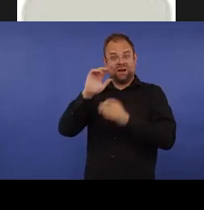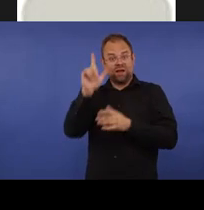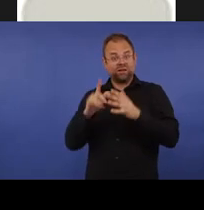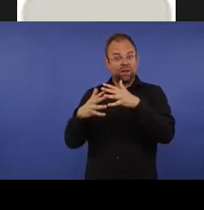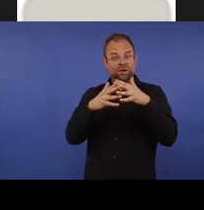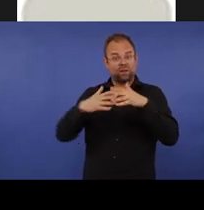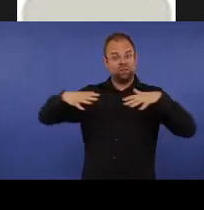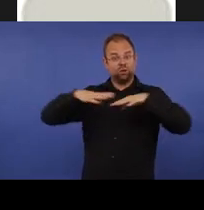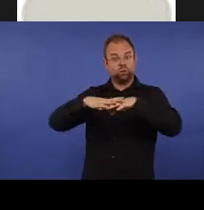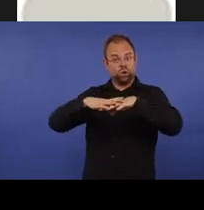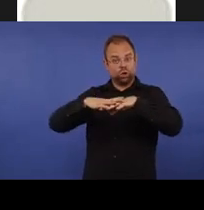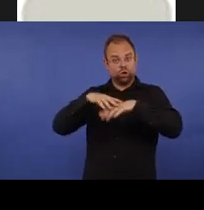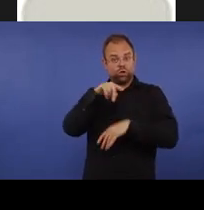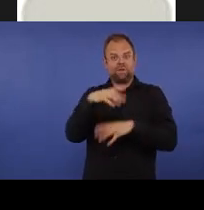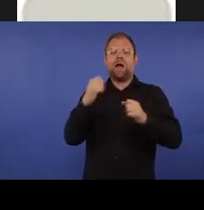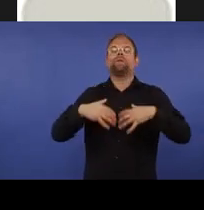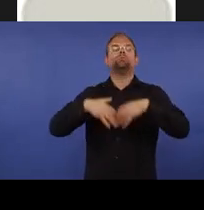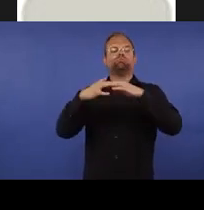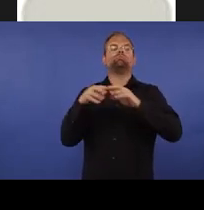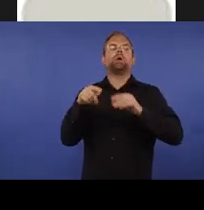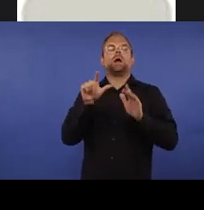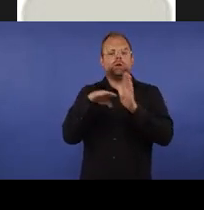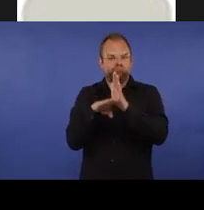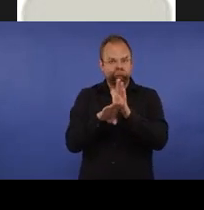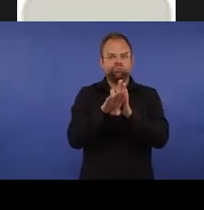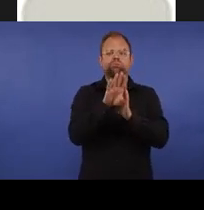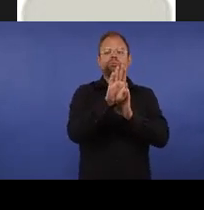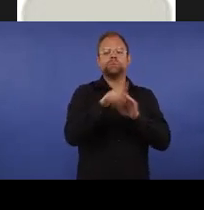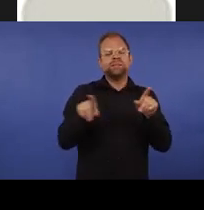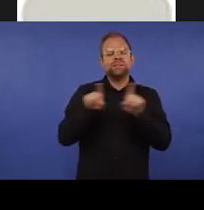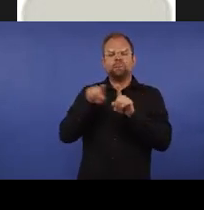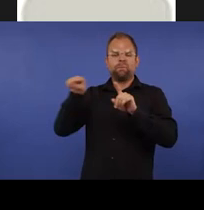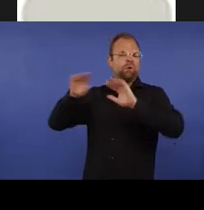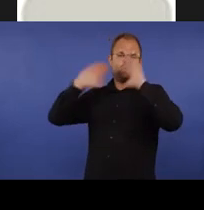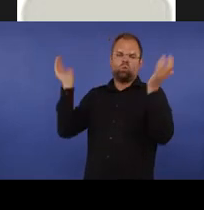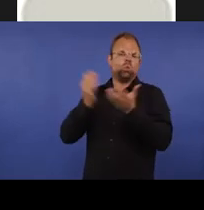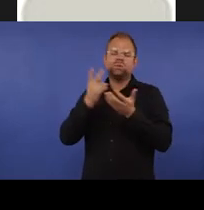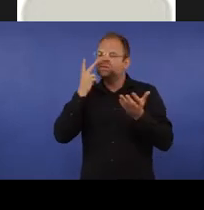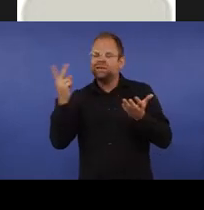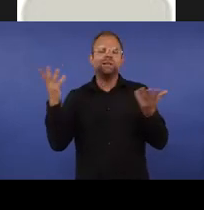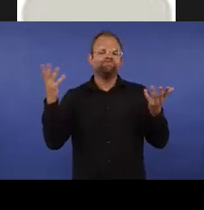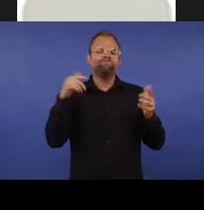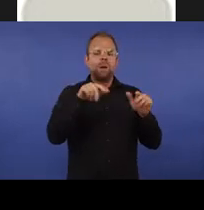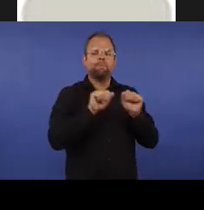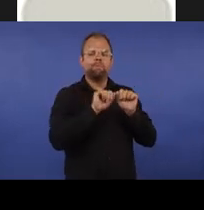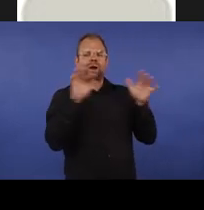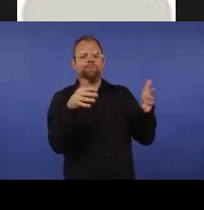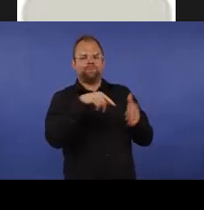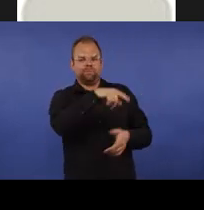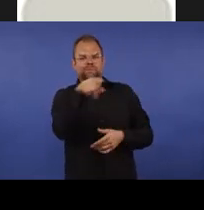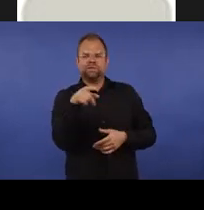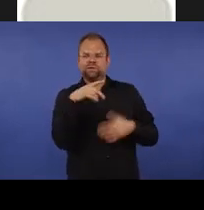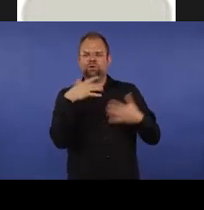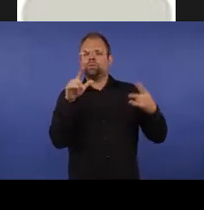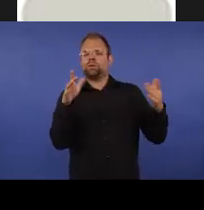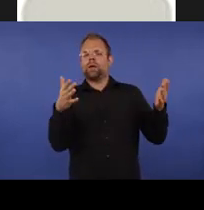social reclusion and exclusion of people with disabilities has worsened, in turn increasing the violations of human rights.